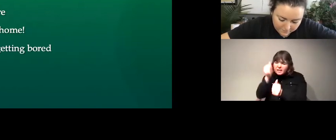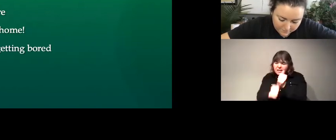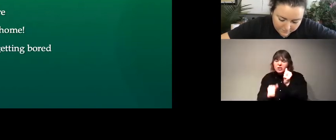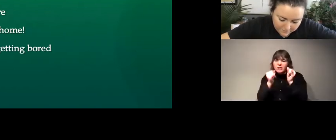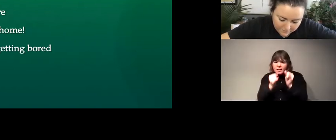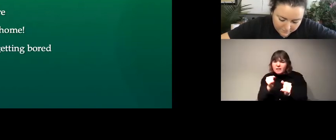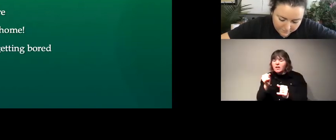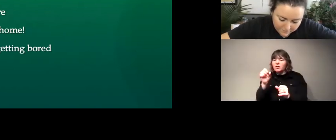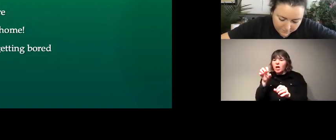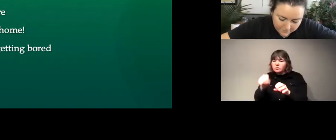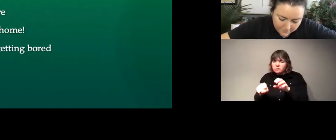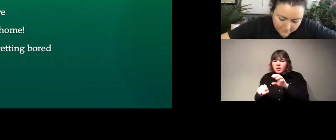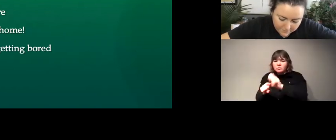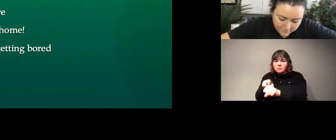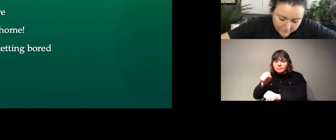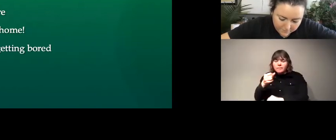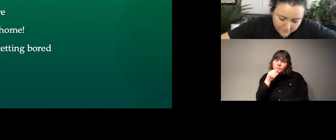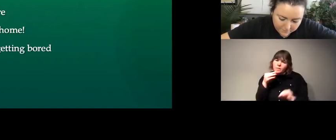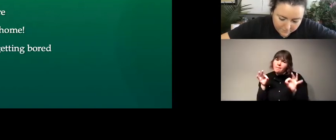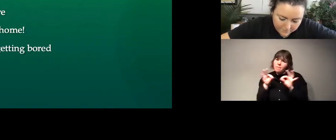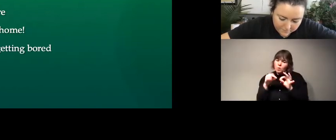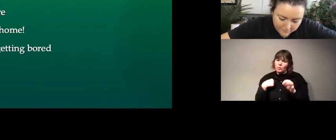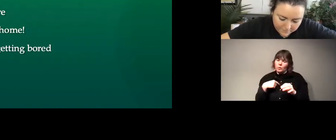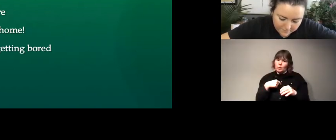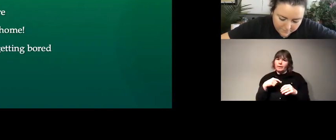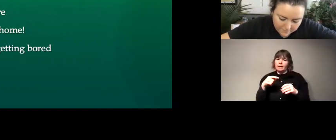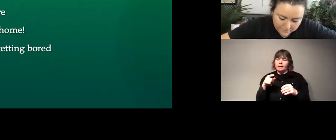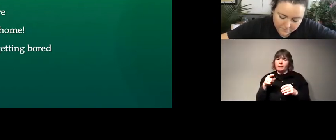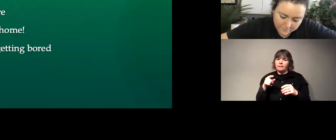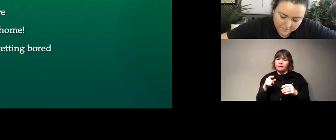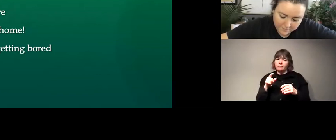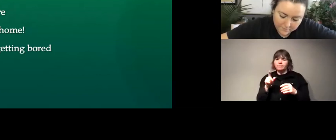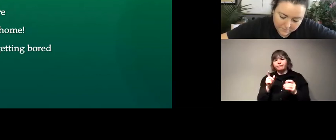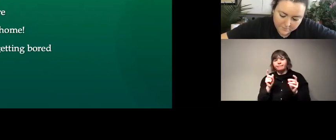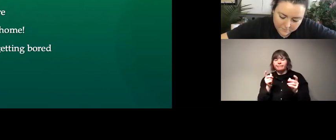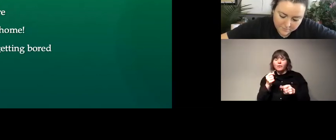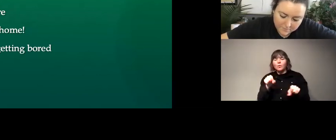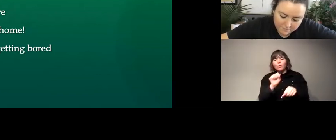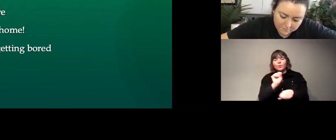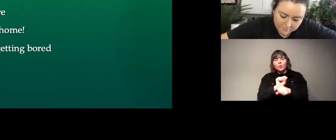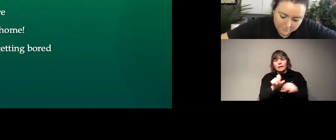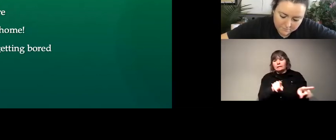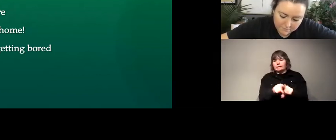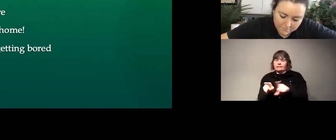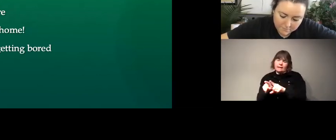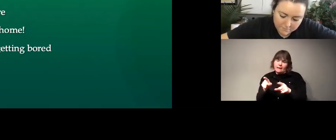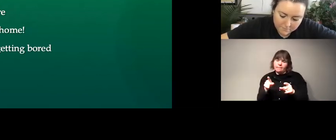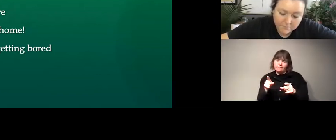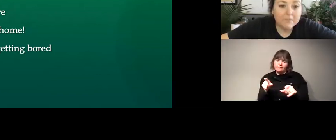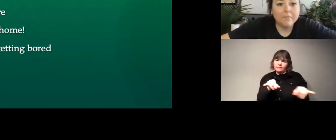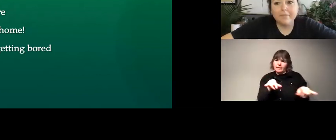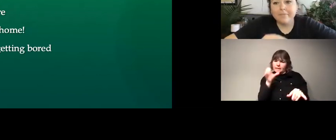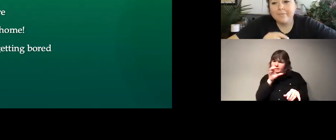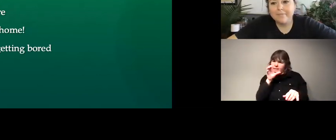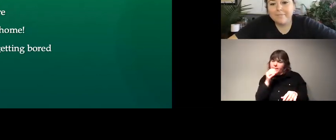individual bite of food. So it's important that we try to make the sea lions work as hard as possible without making it impossible for them to get the food they